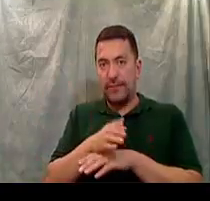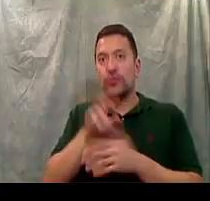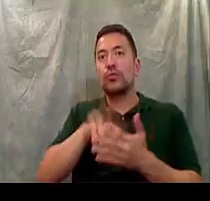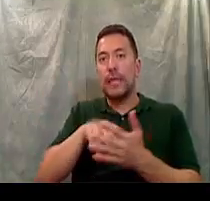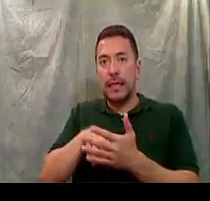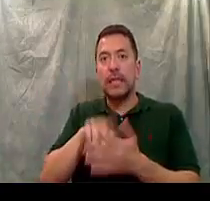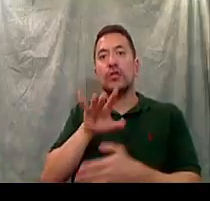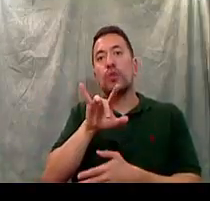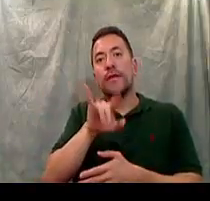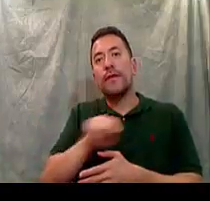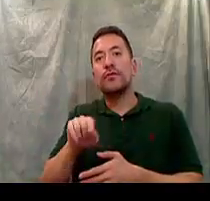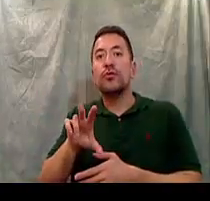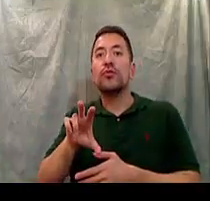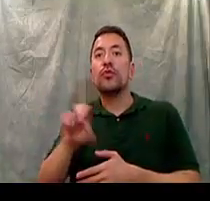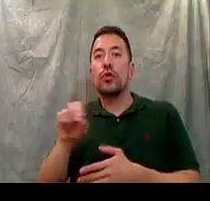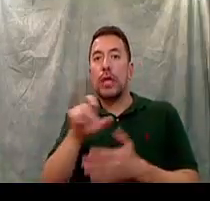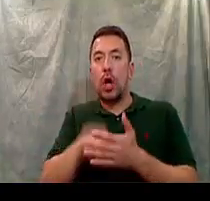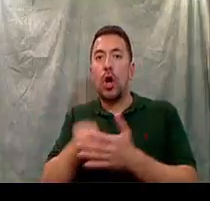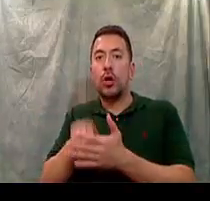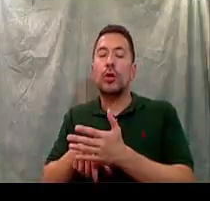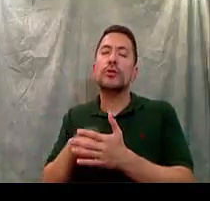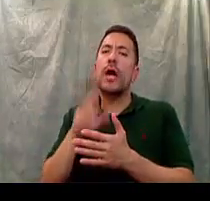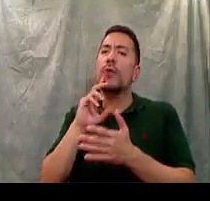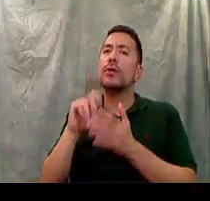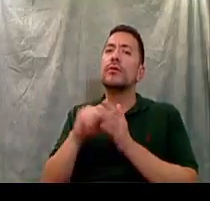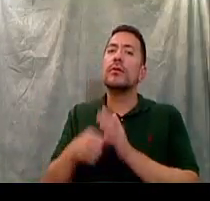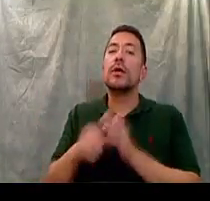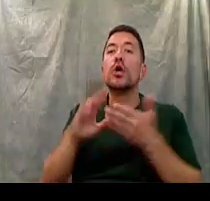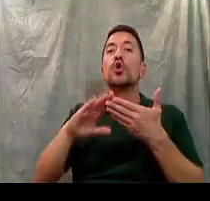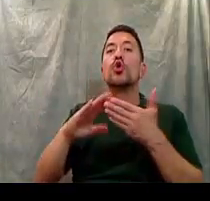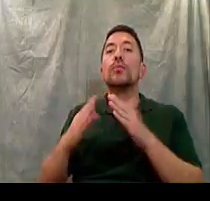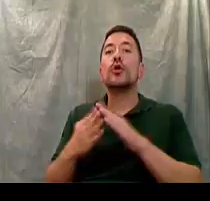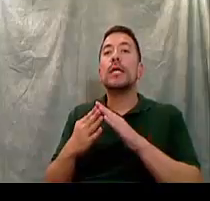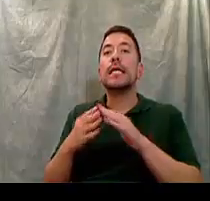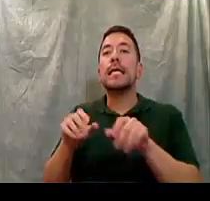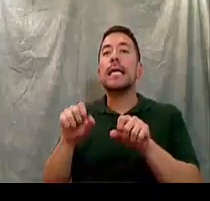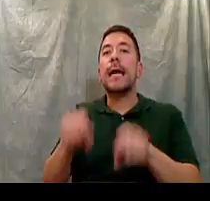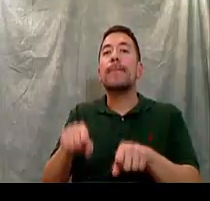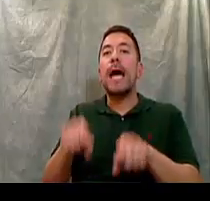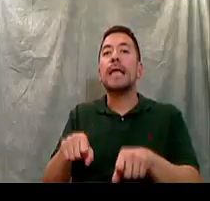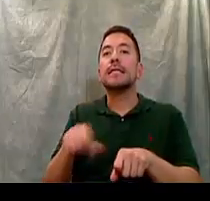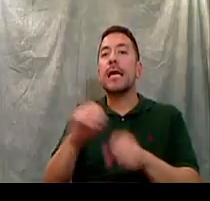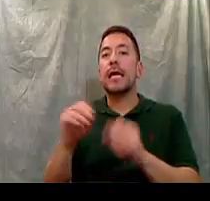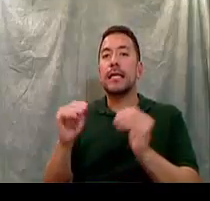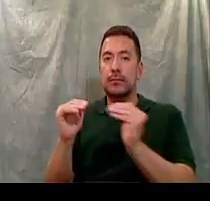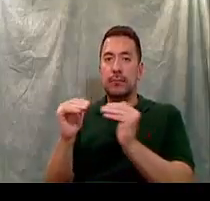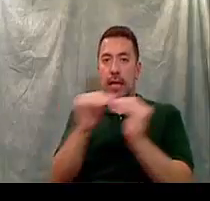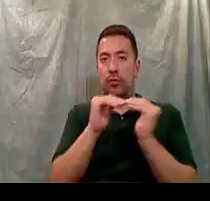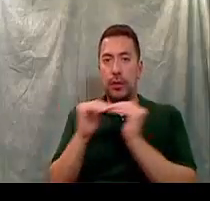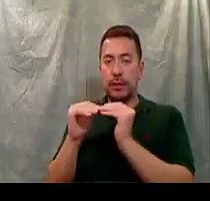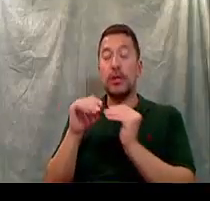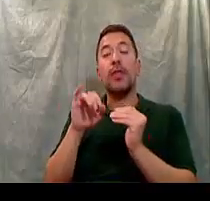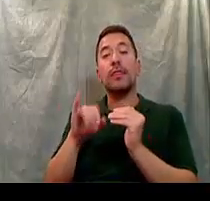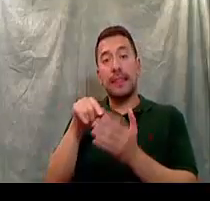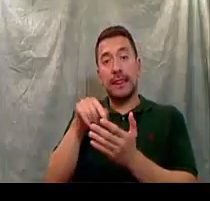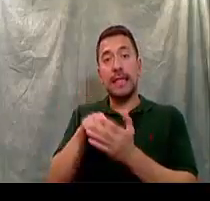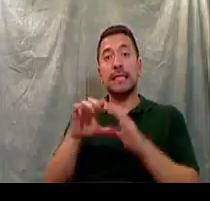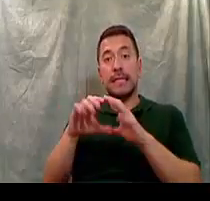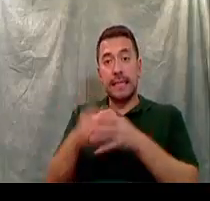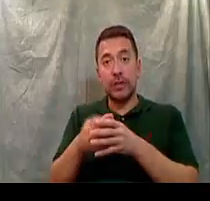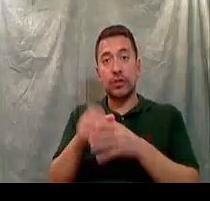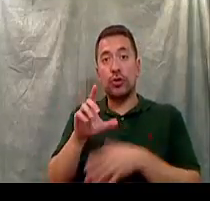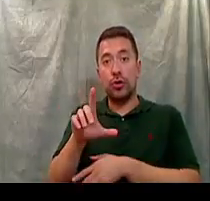of those big ideas is community capacity and equity, right? And so she's using this section of her literature review to kind